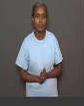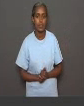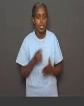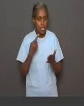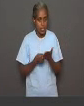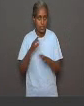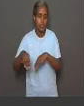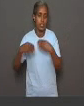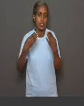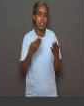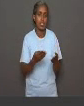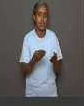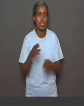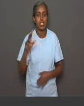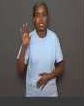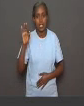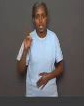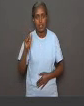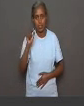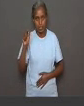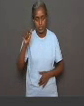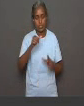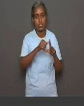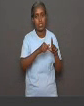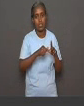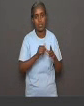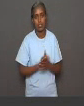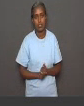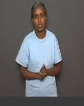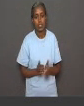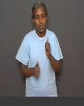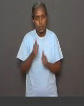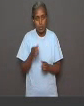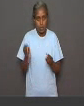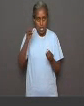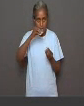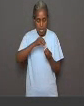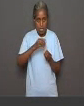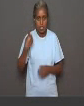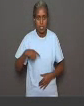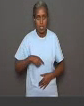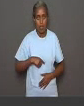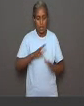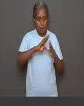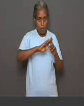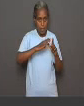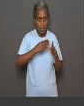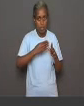This gives us a 90-degree angle, which we can add to our bearing